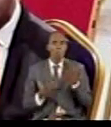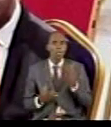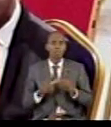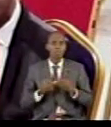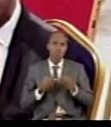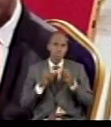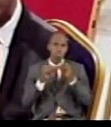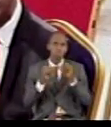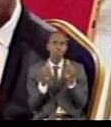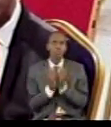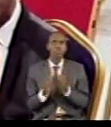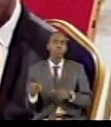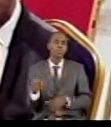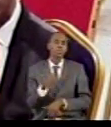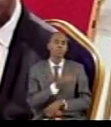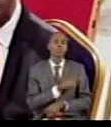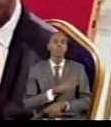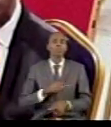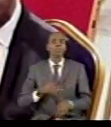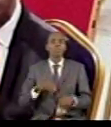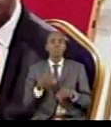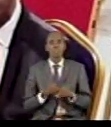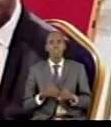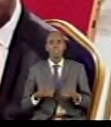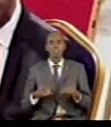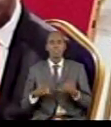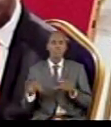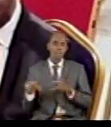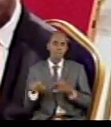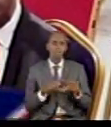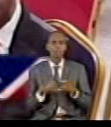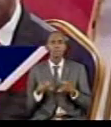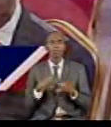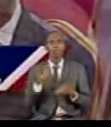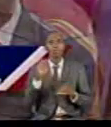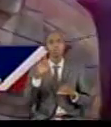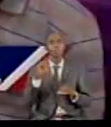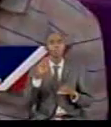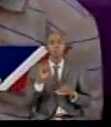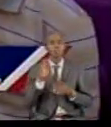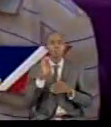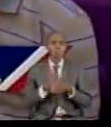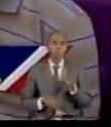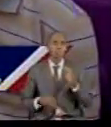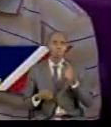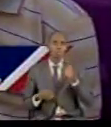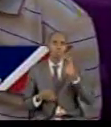continue with you. Acts chapter 4, verse